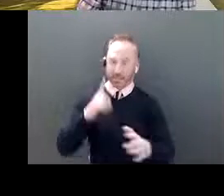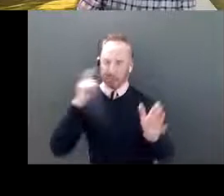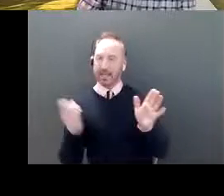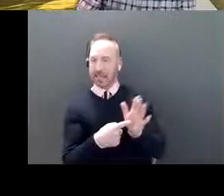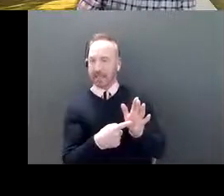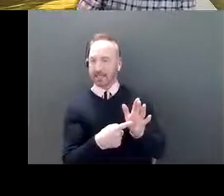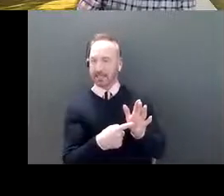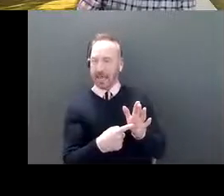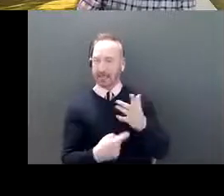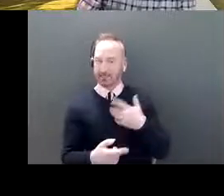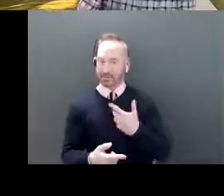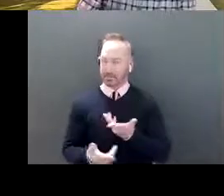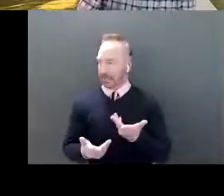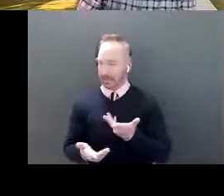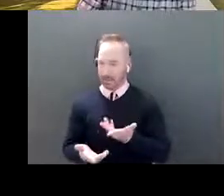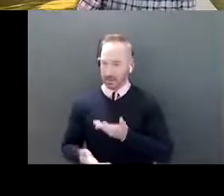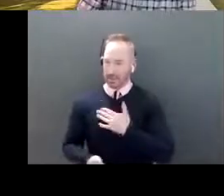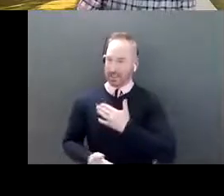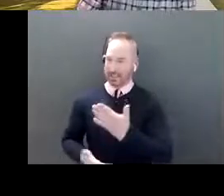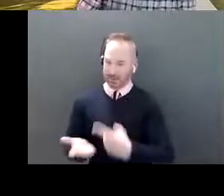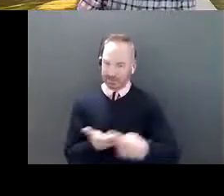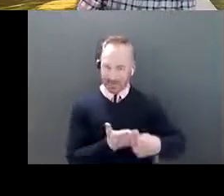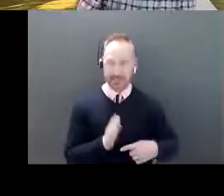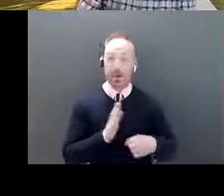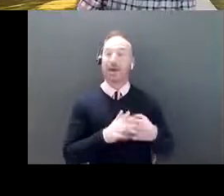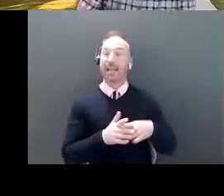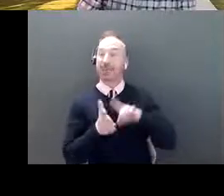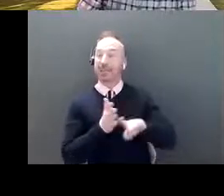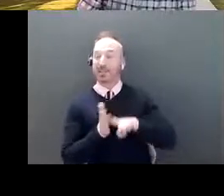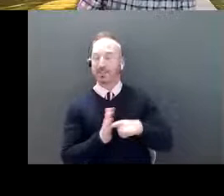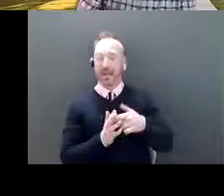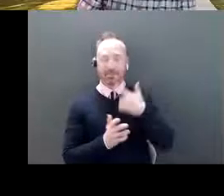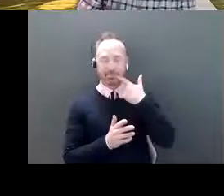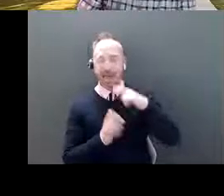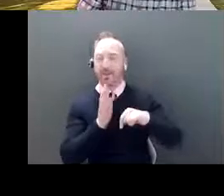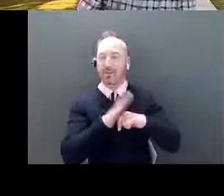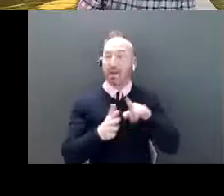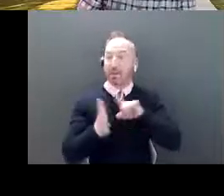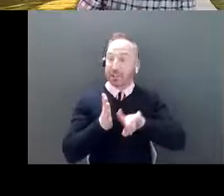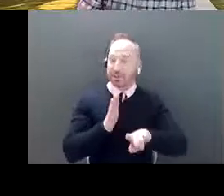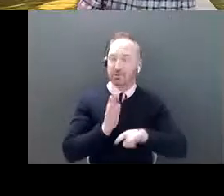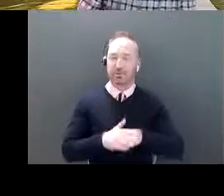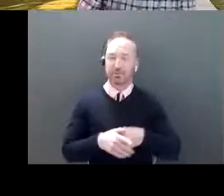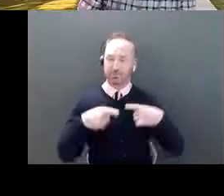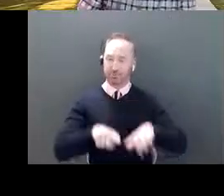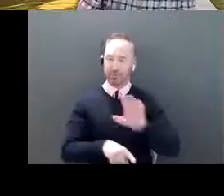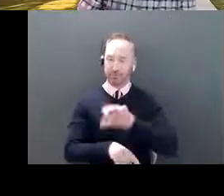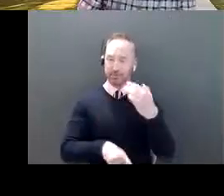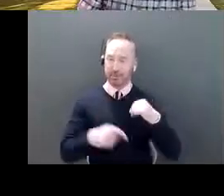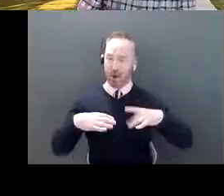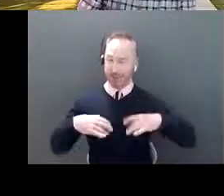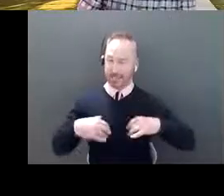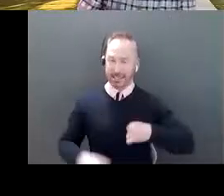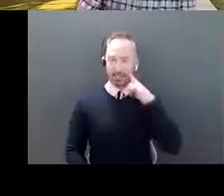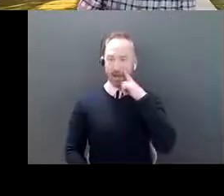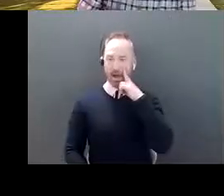was doing the research for the chapter, I thought, I did it over the Christmas holidays, and I thought, wow, this is a pretty